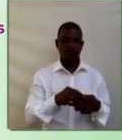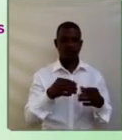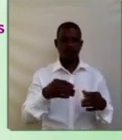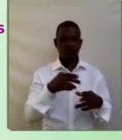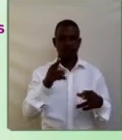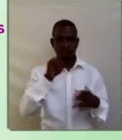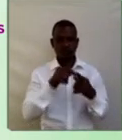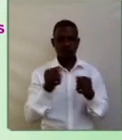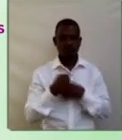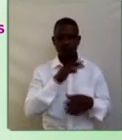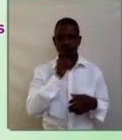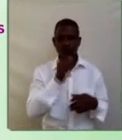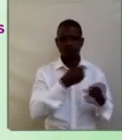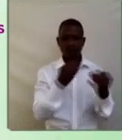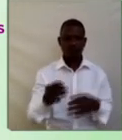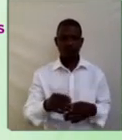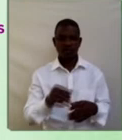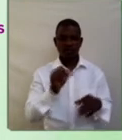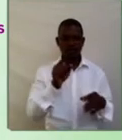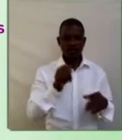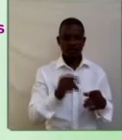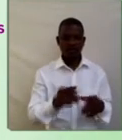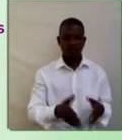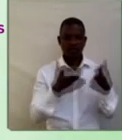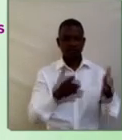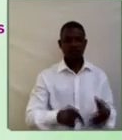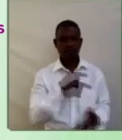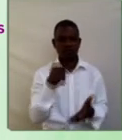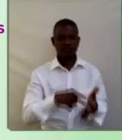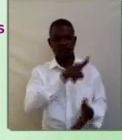waste. Attempt these questions.